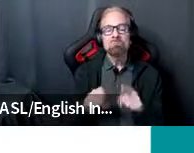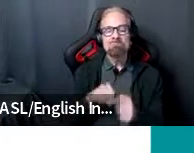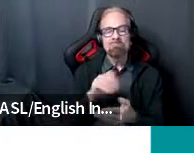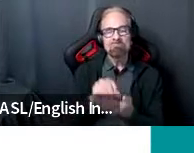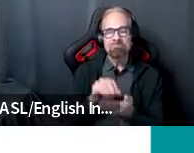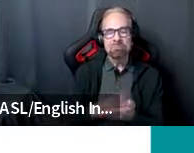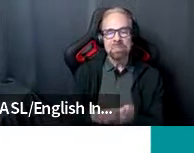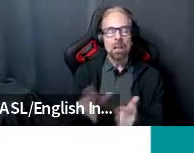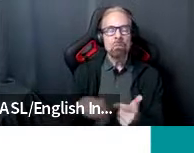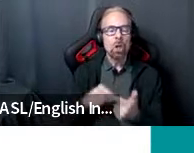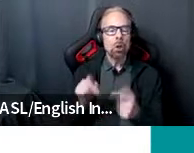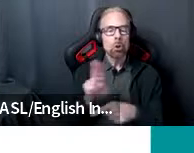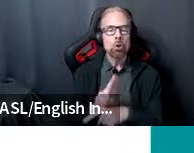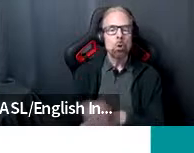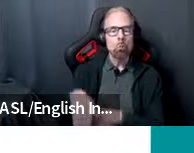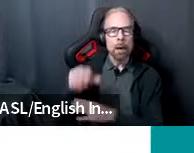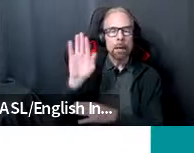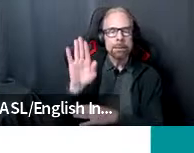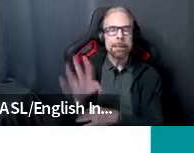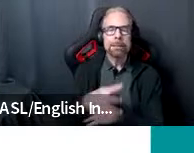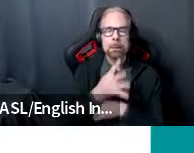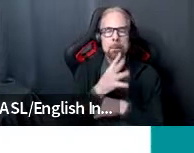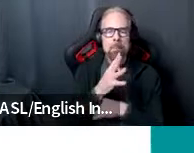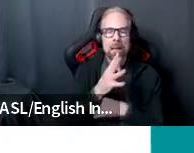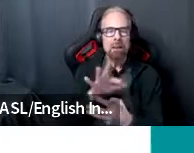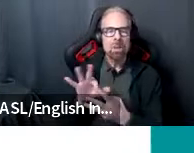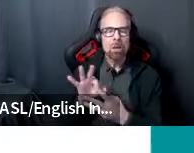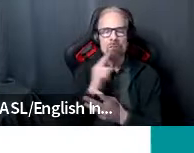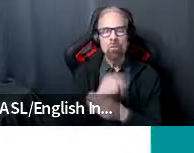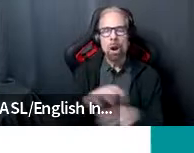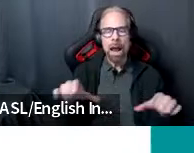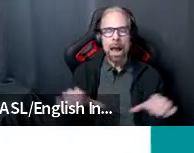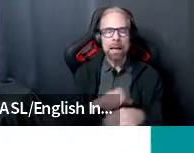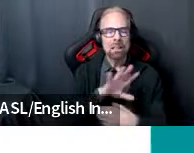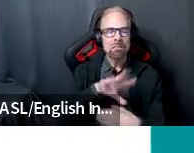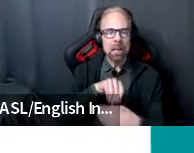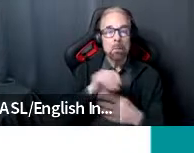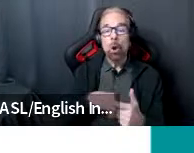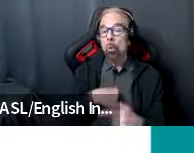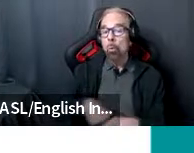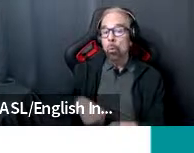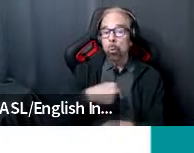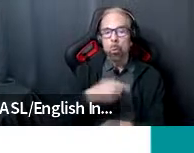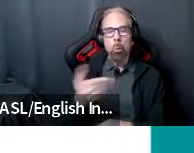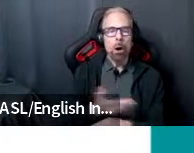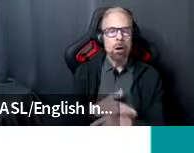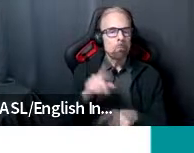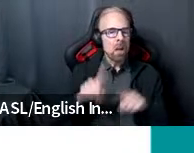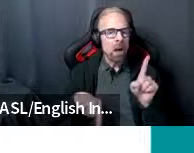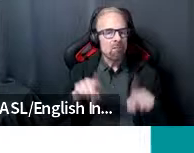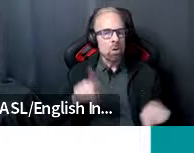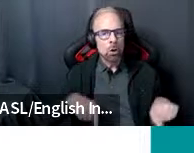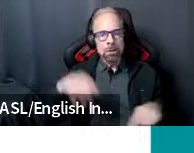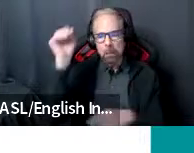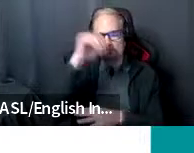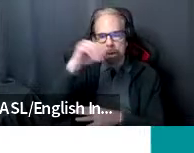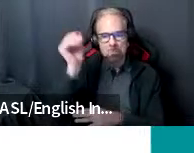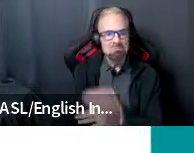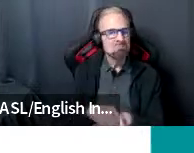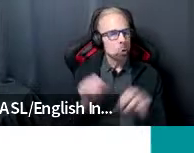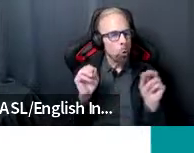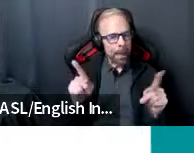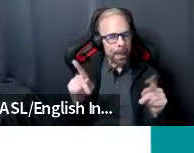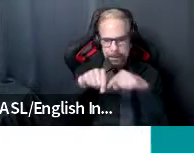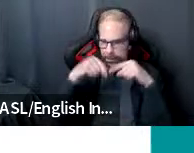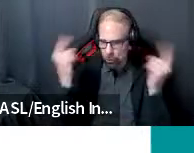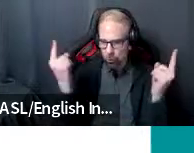the raise hand and speak features for active engagement. We welcome diverse perspectives. It's okay to disagree.